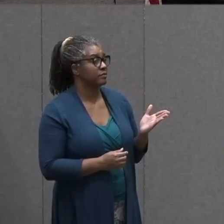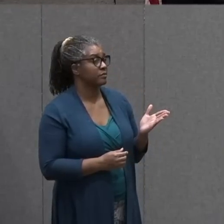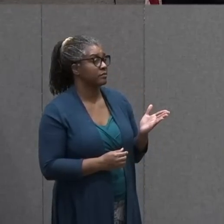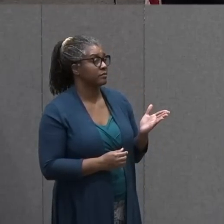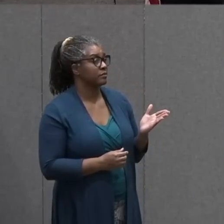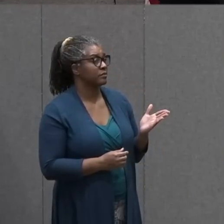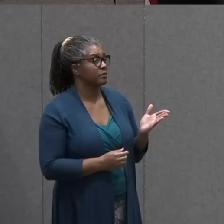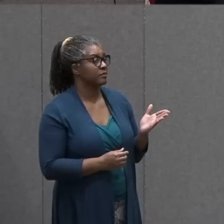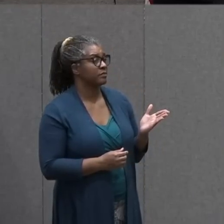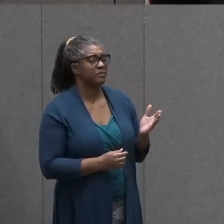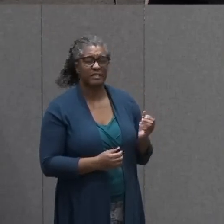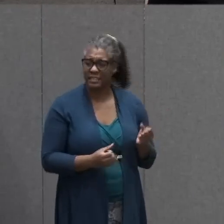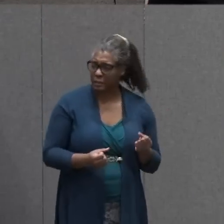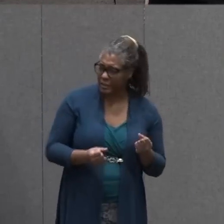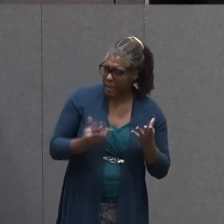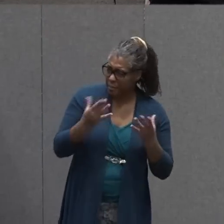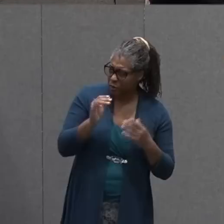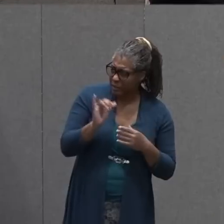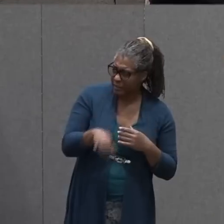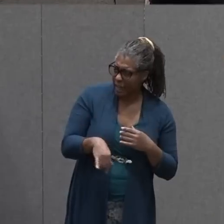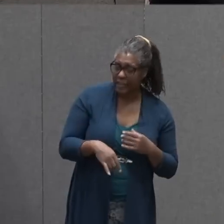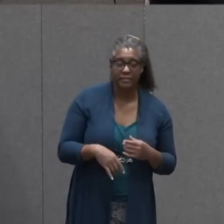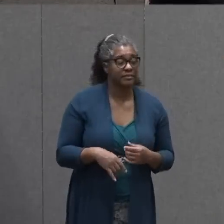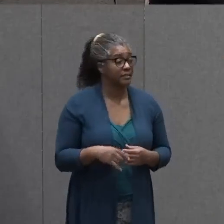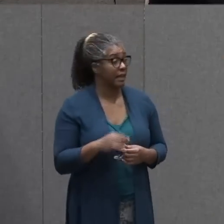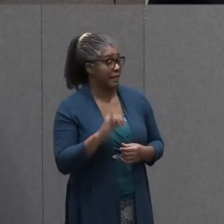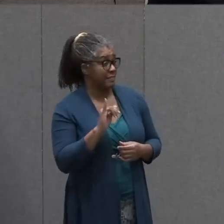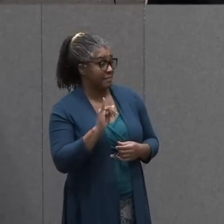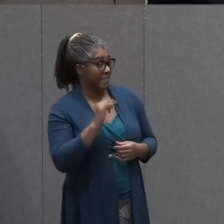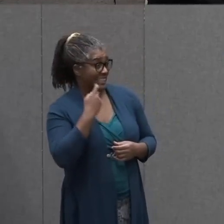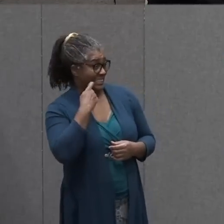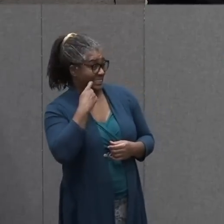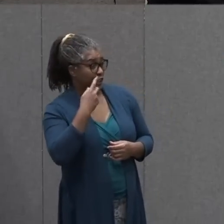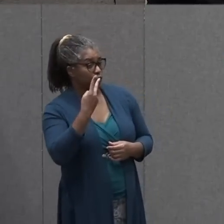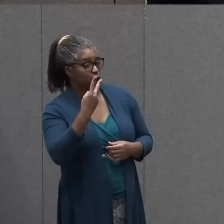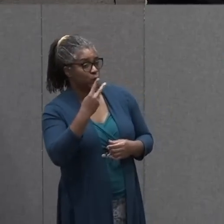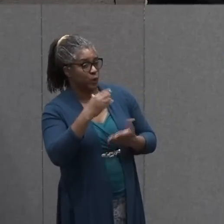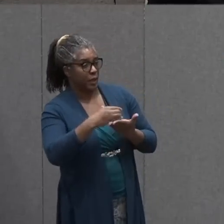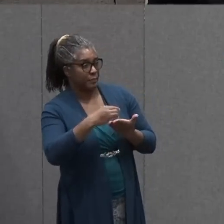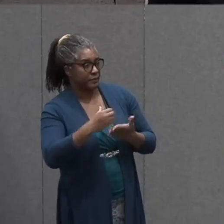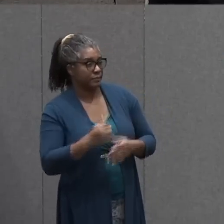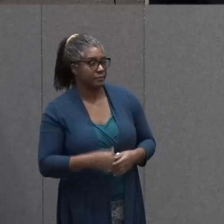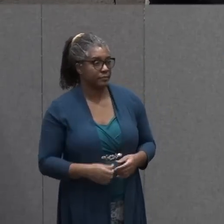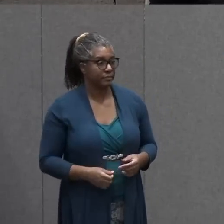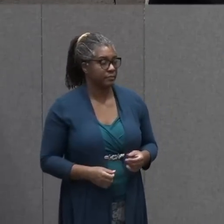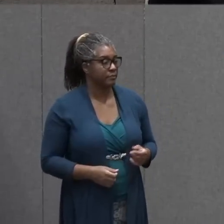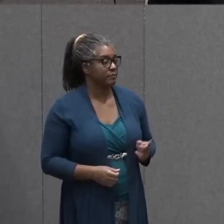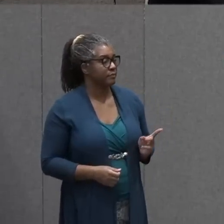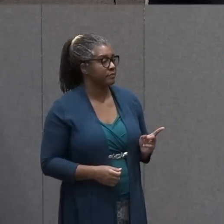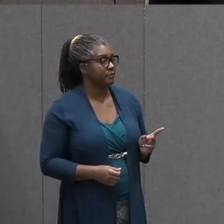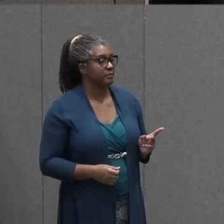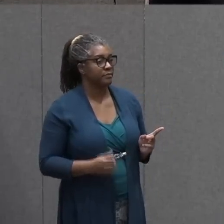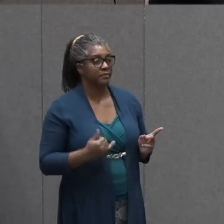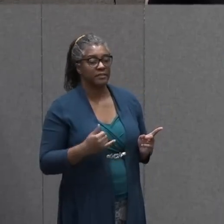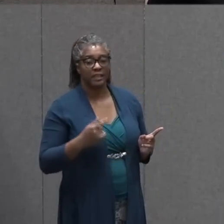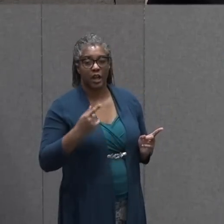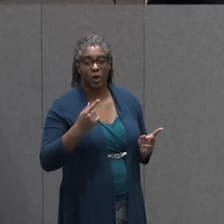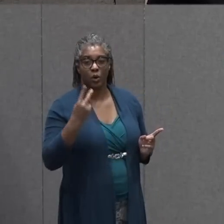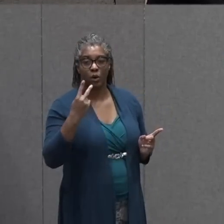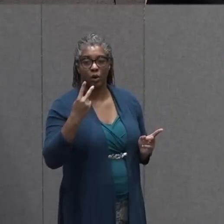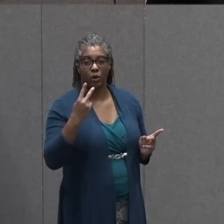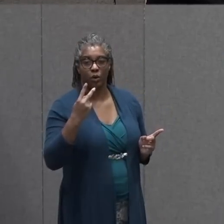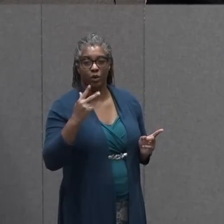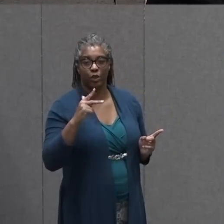How much is that cup right there, Miss Garcia? That was 2 cups. Awesome. And 1/3. I've never had dry